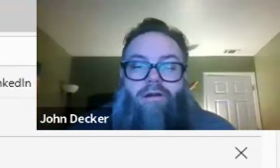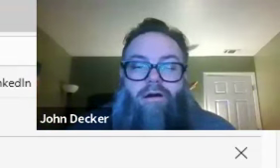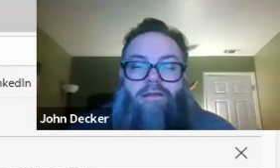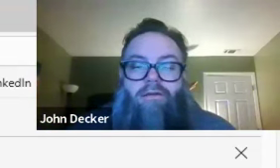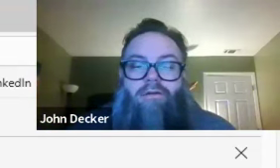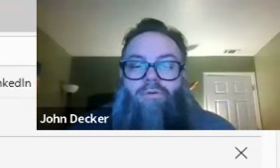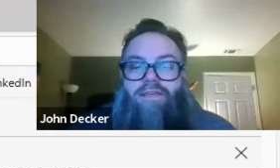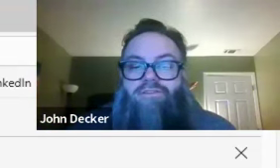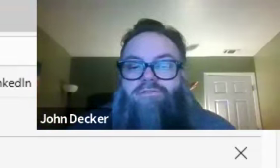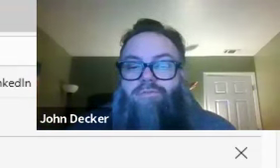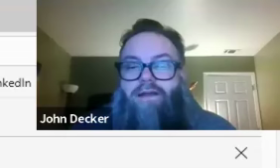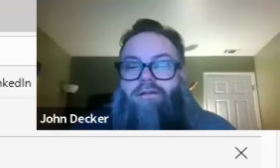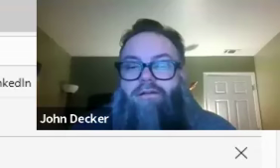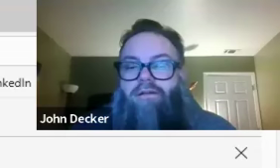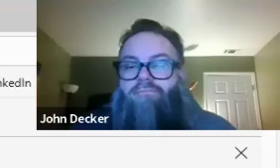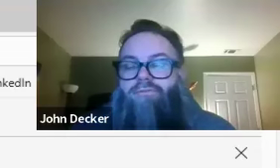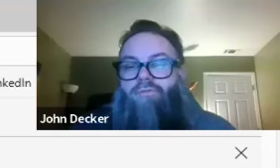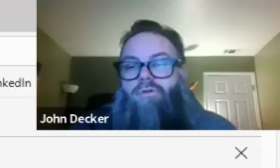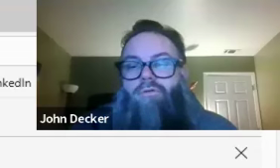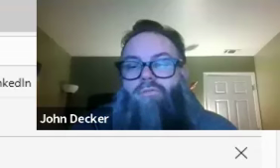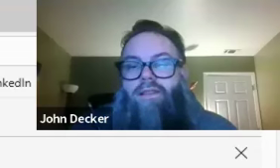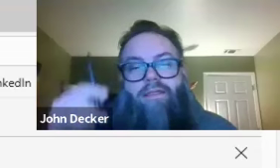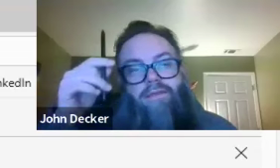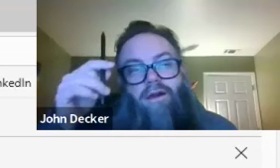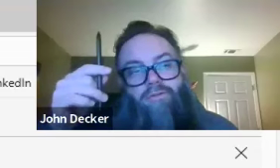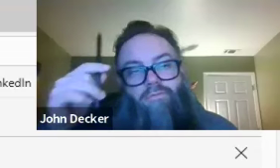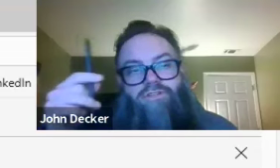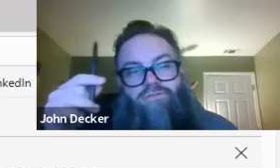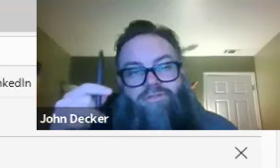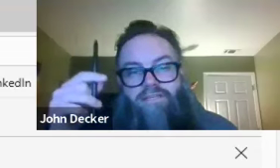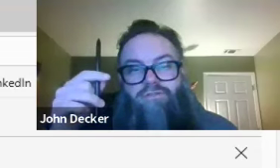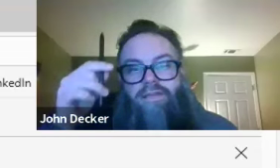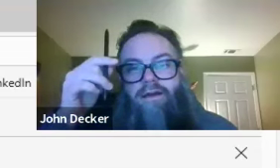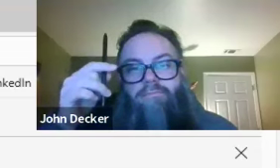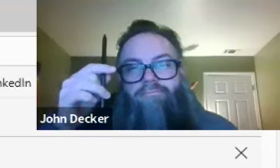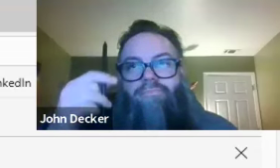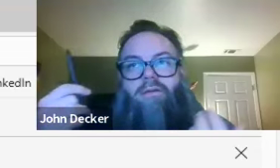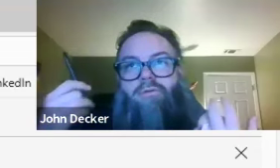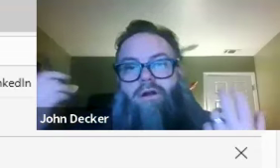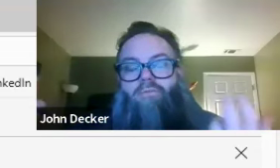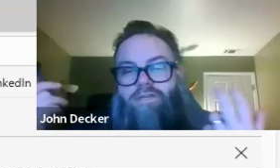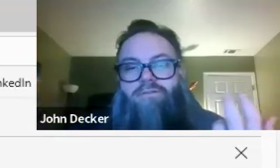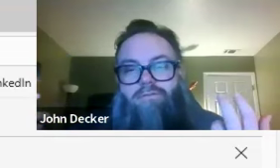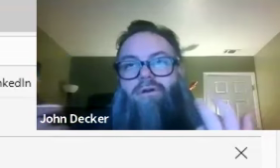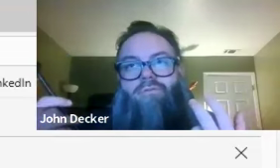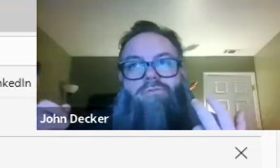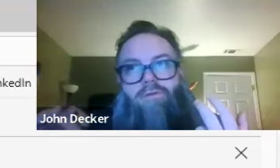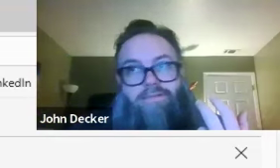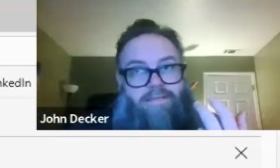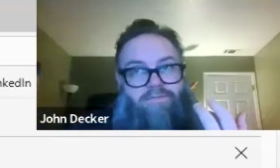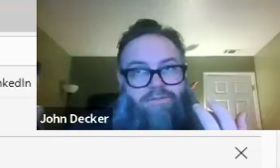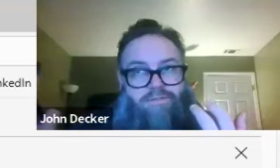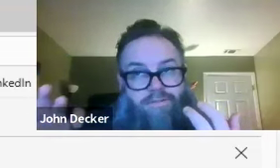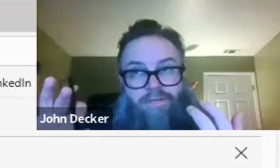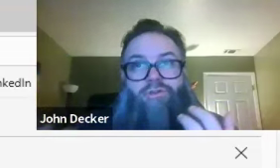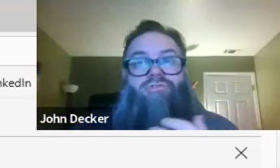issues that are going on with a service provider before we let the other regional center become what we know